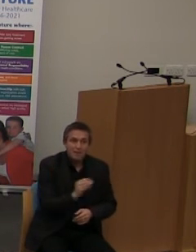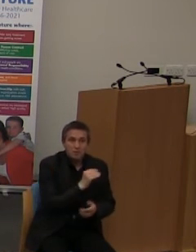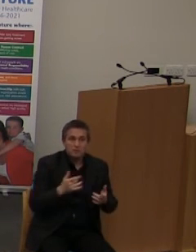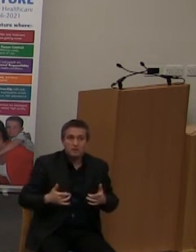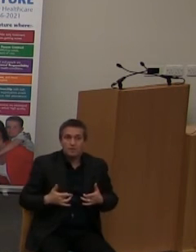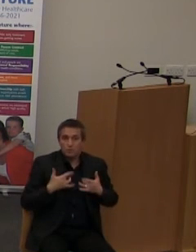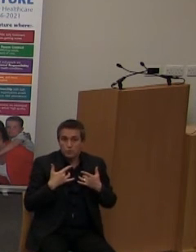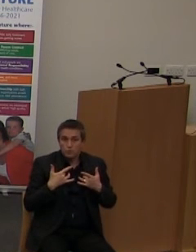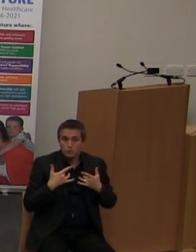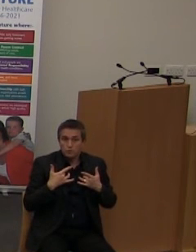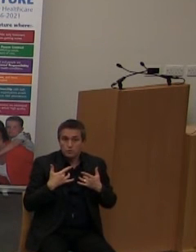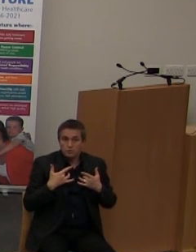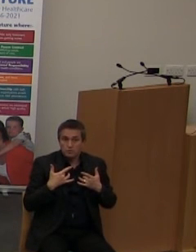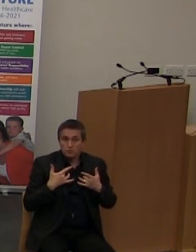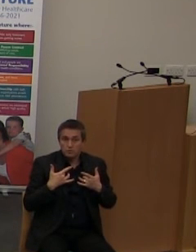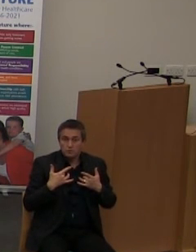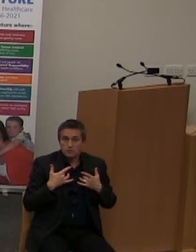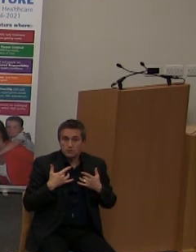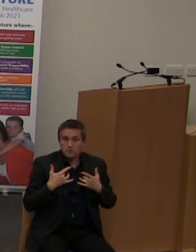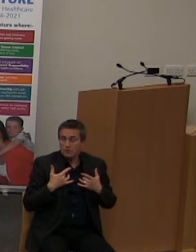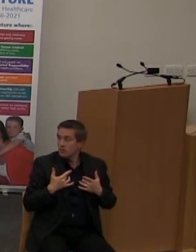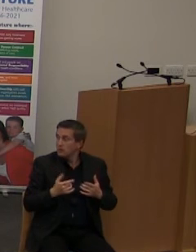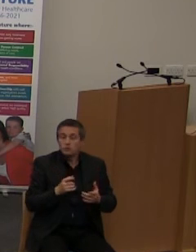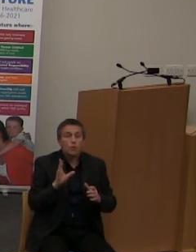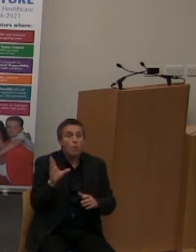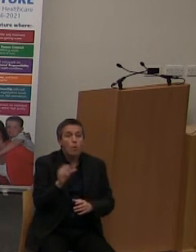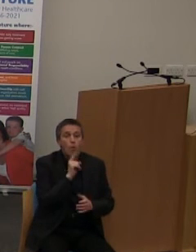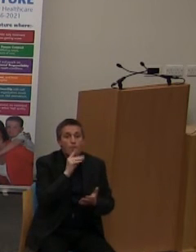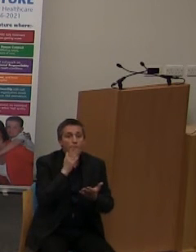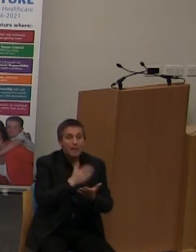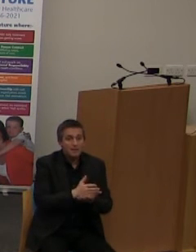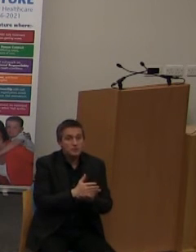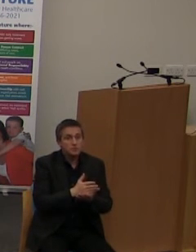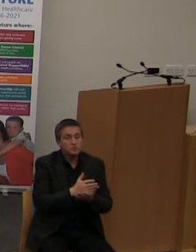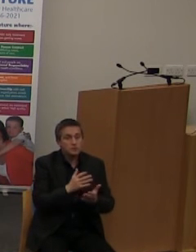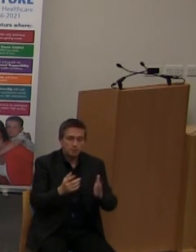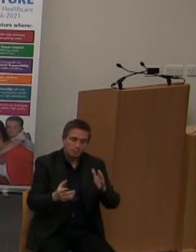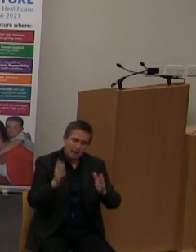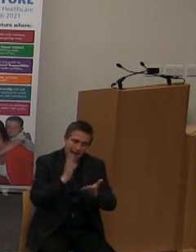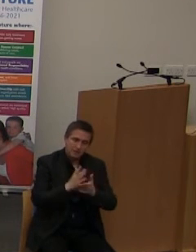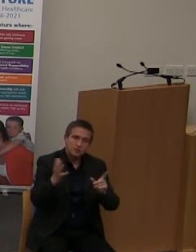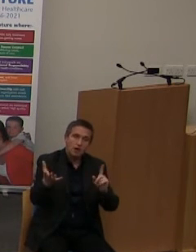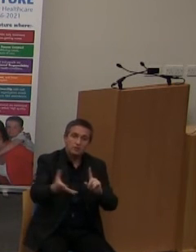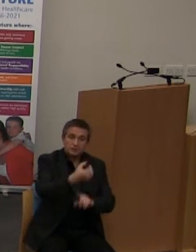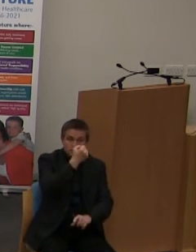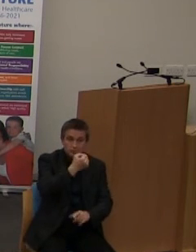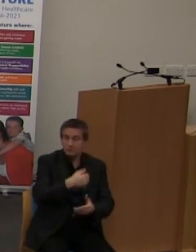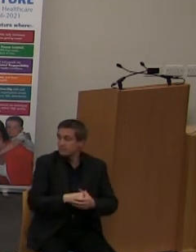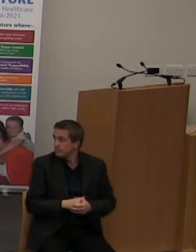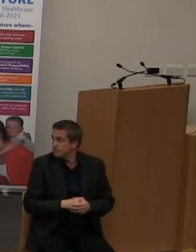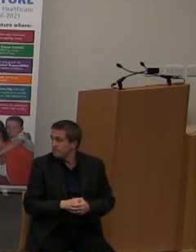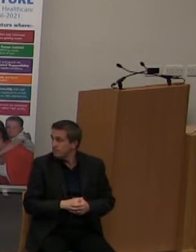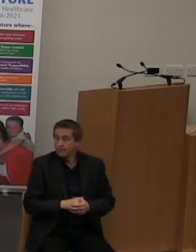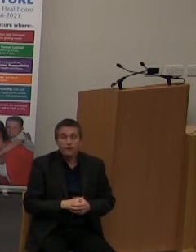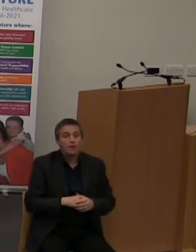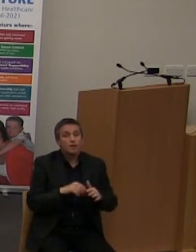that the pledges made in that bit of legislation are brought to life in a positive sense for you as well. And there are